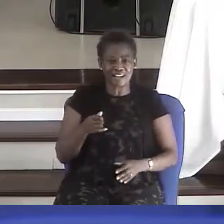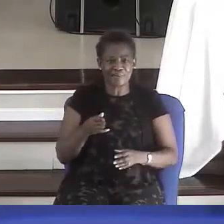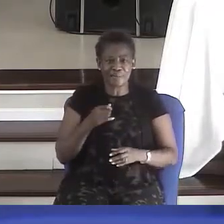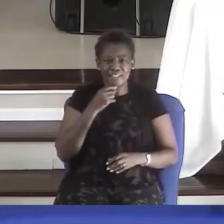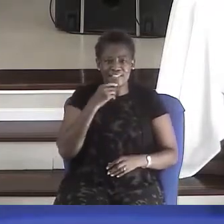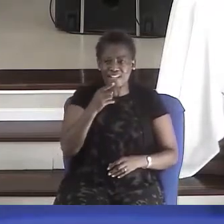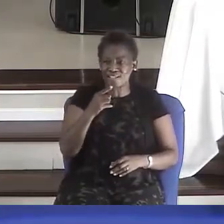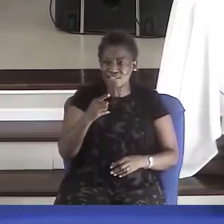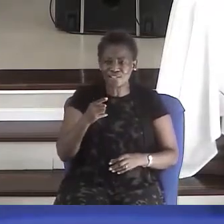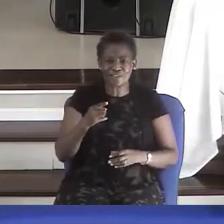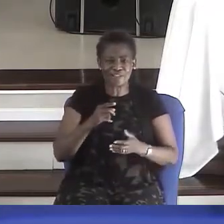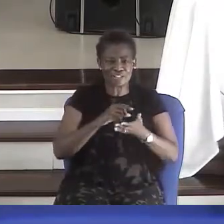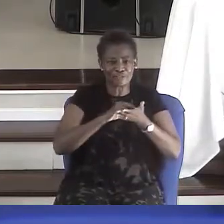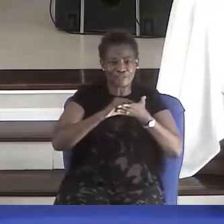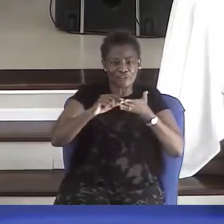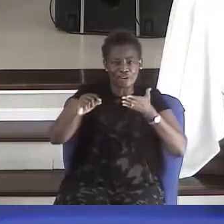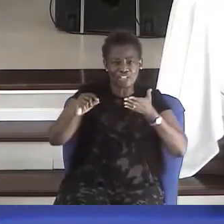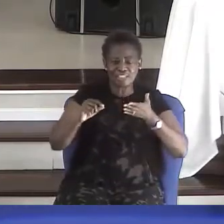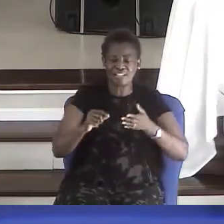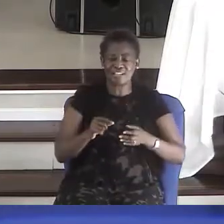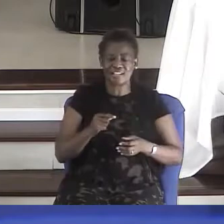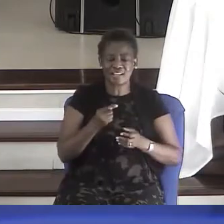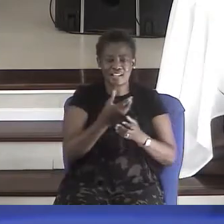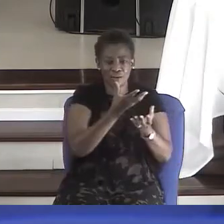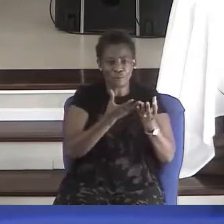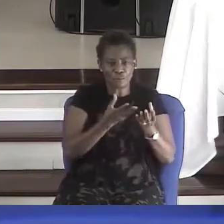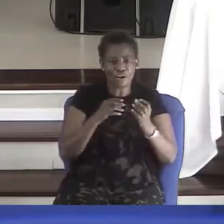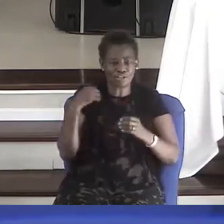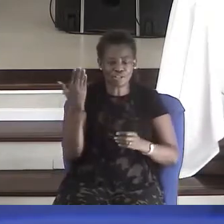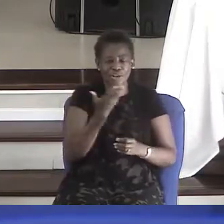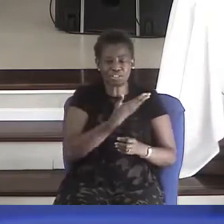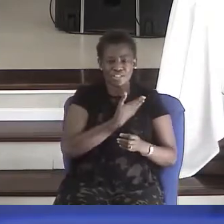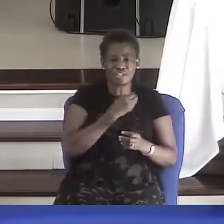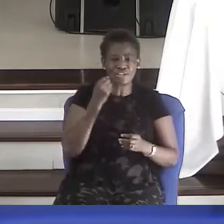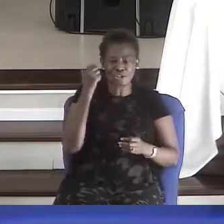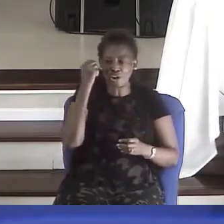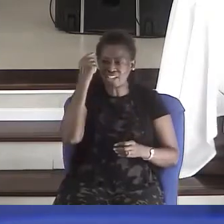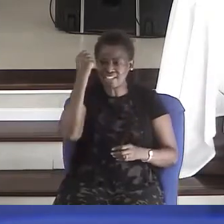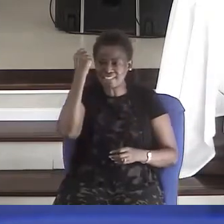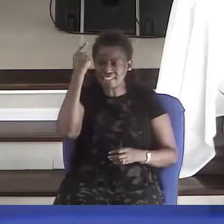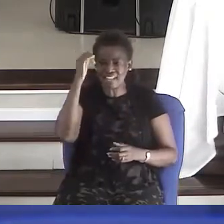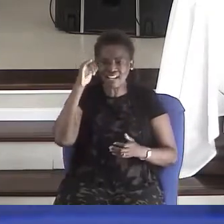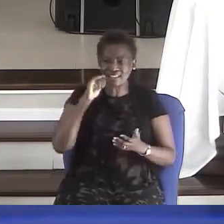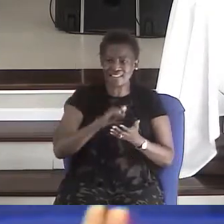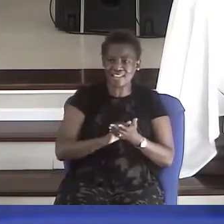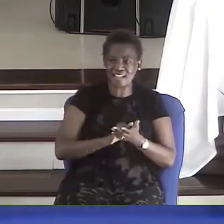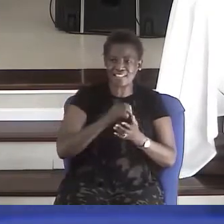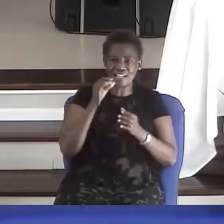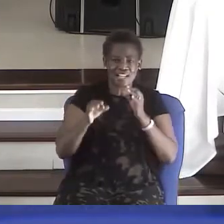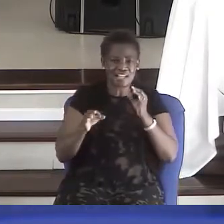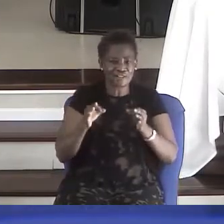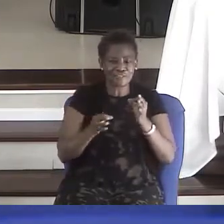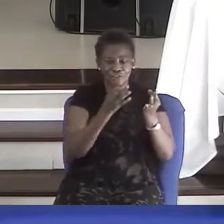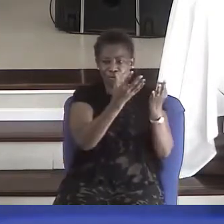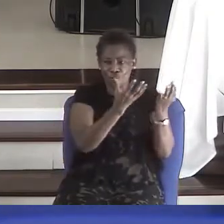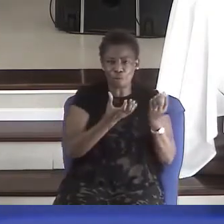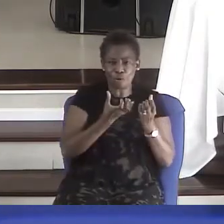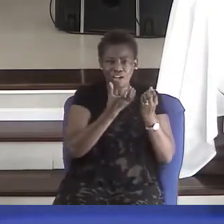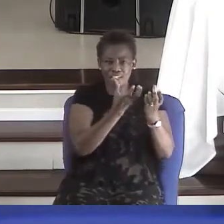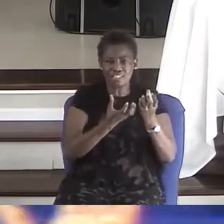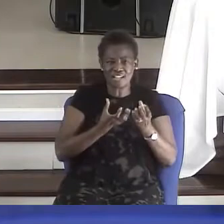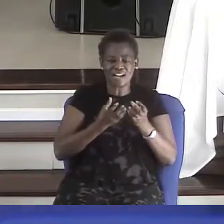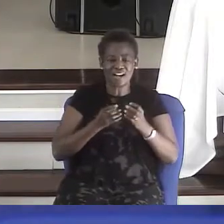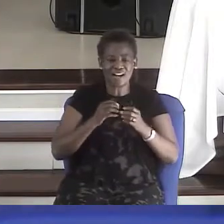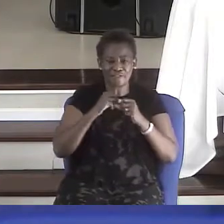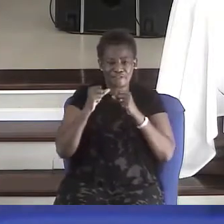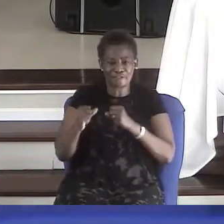if you want a firm place to hold, it's all in God, in Christ,